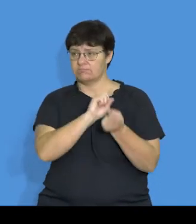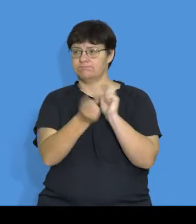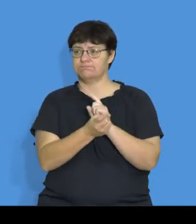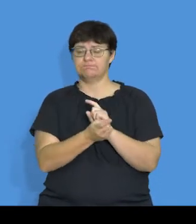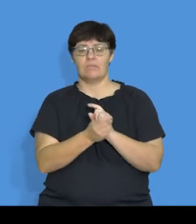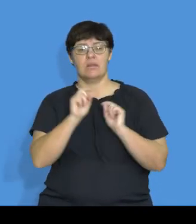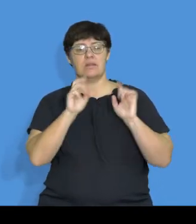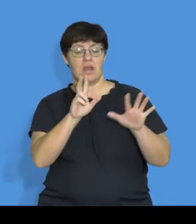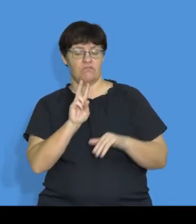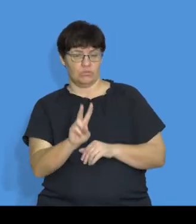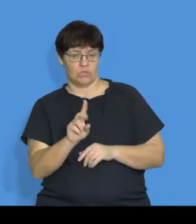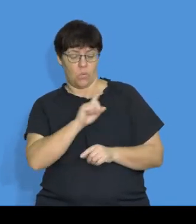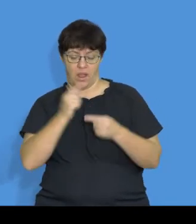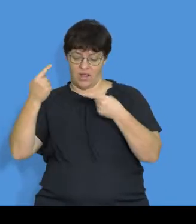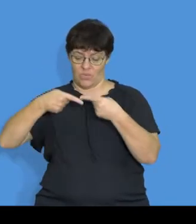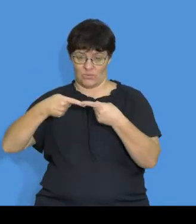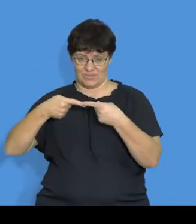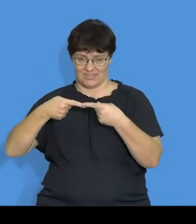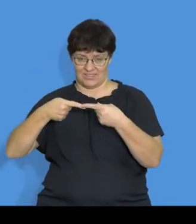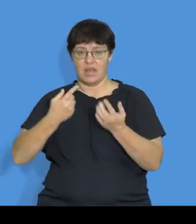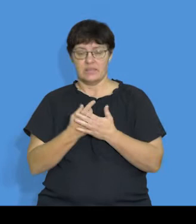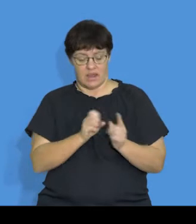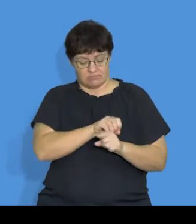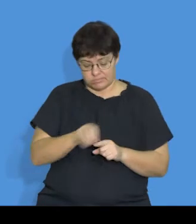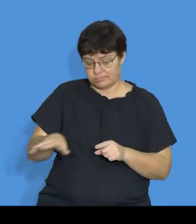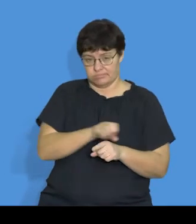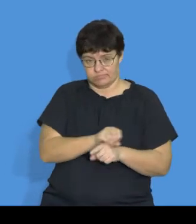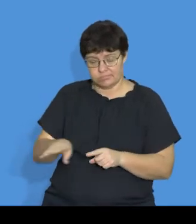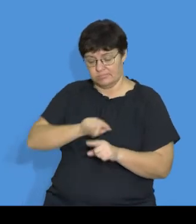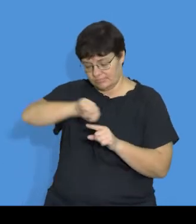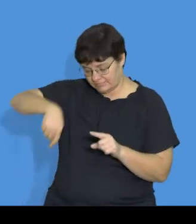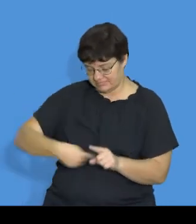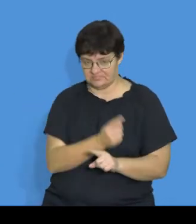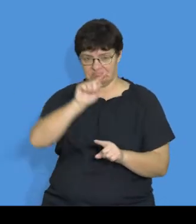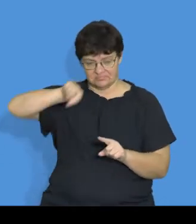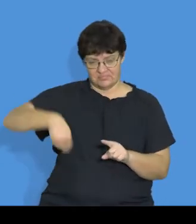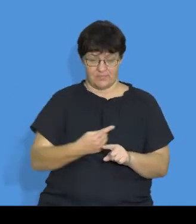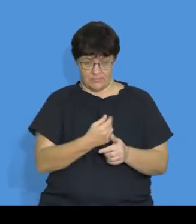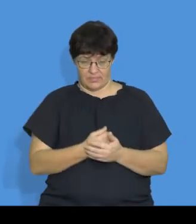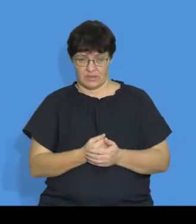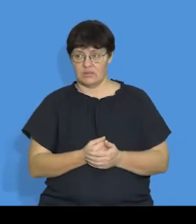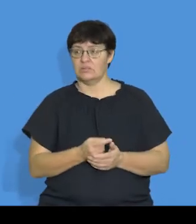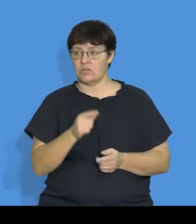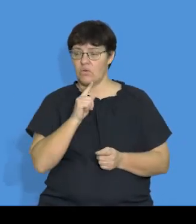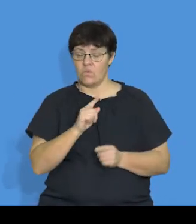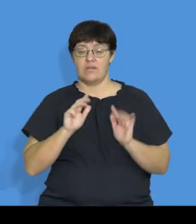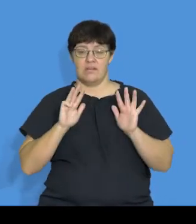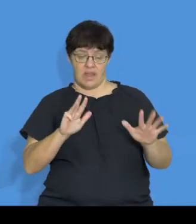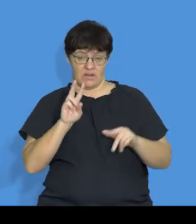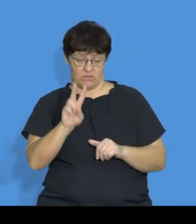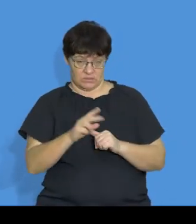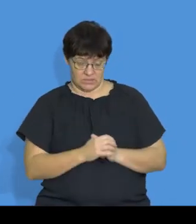closed the switch, and then there is current in the circuit. Now, the terminal potential difference is 9